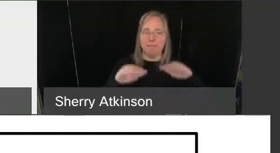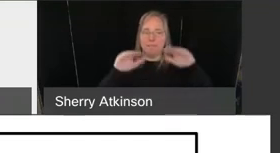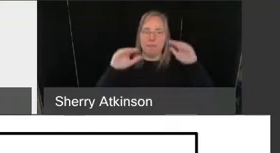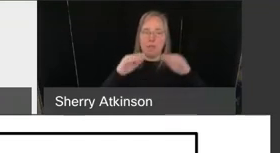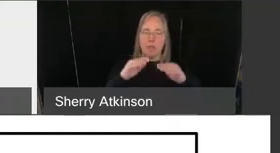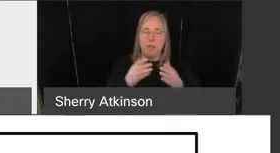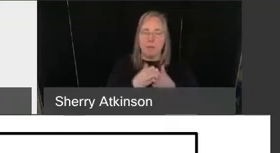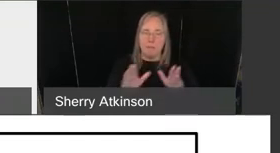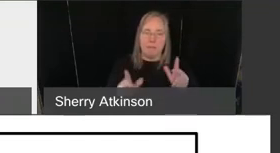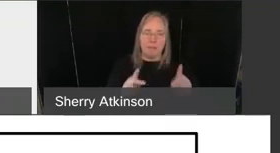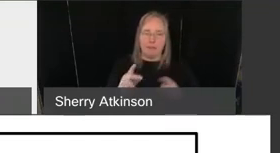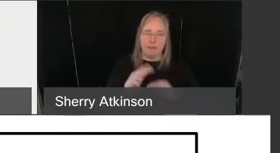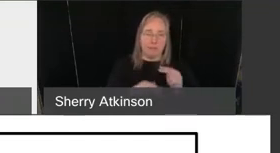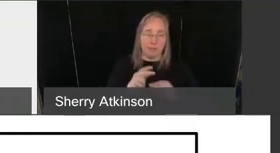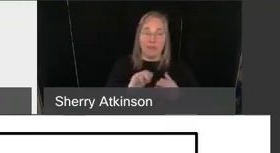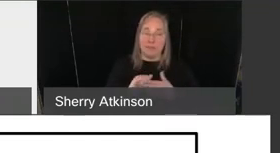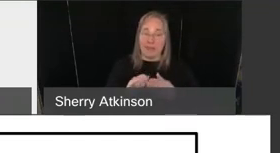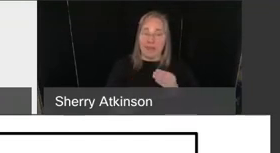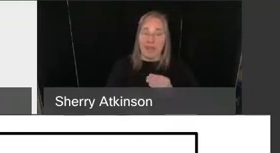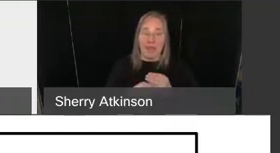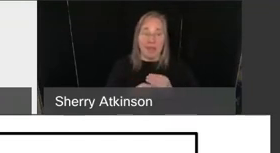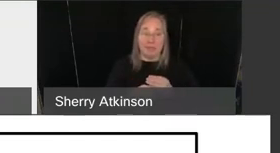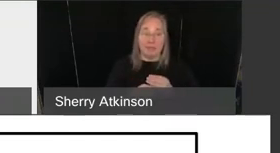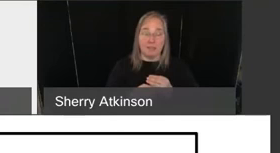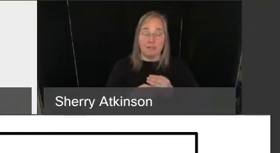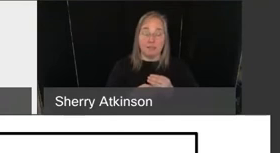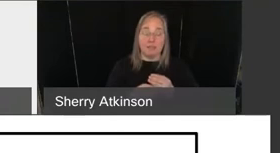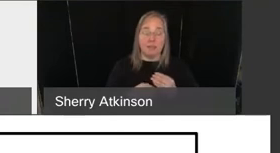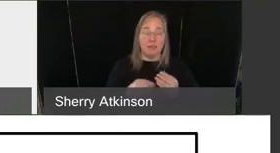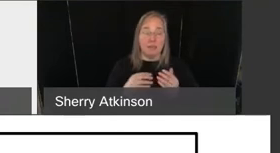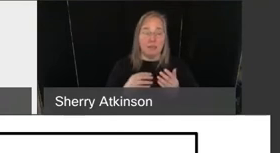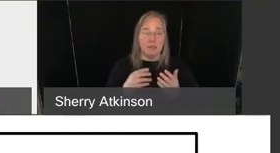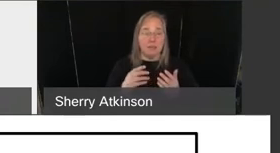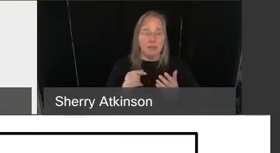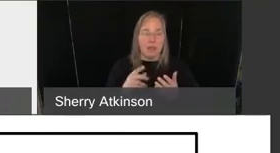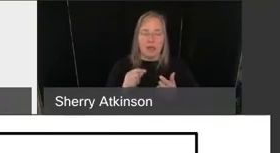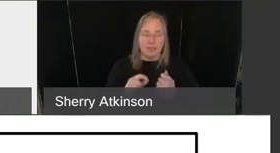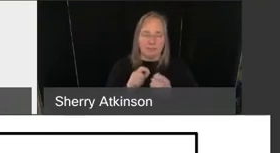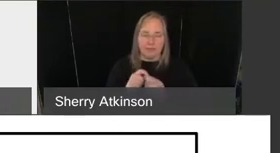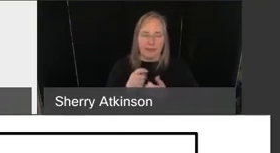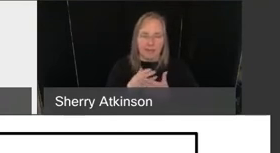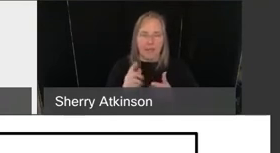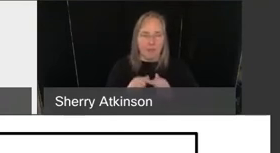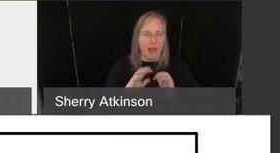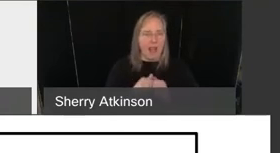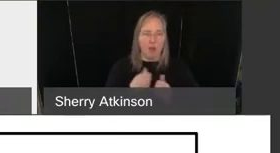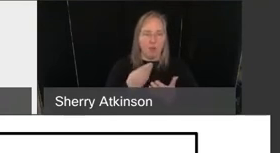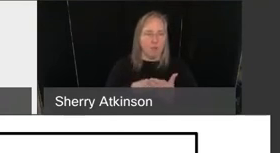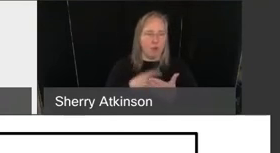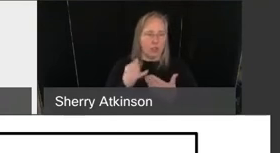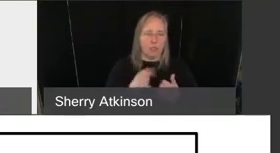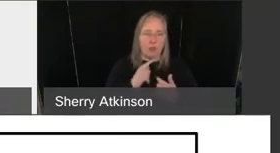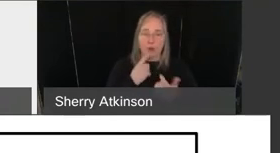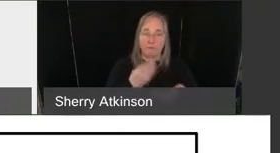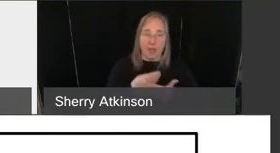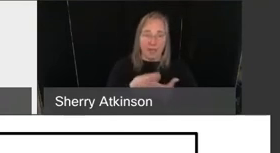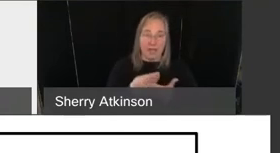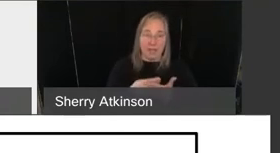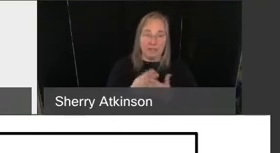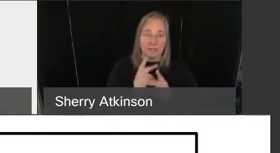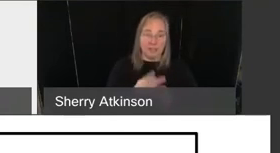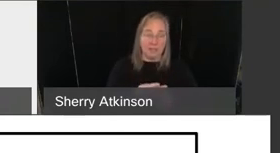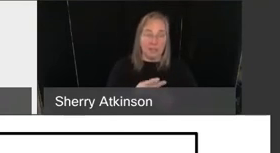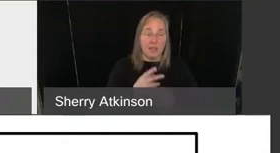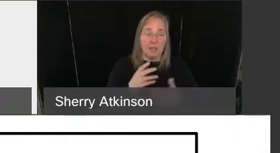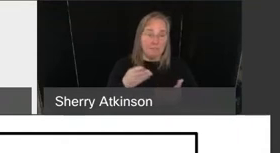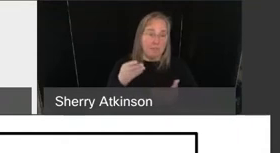nuance both in terms of how the projects are financed, how the projects are owned, and how the projects